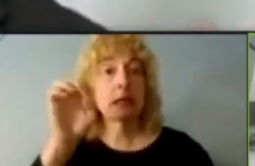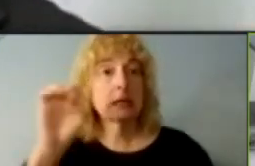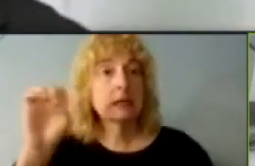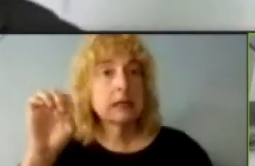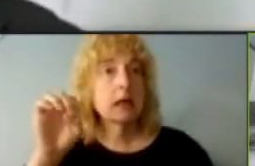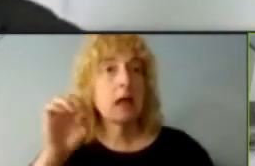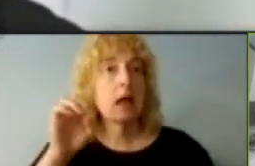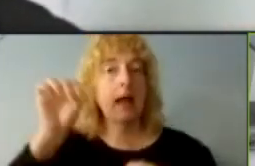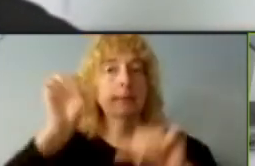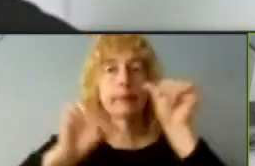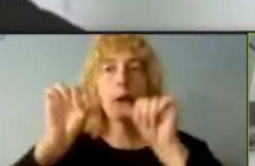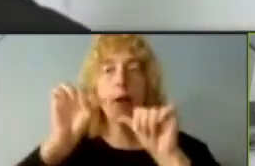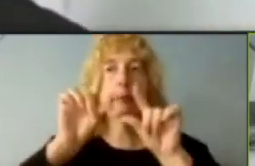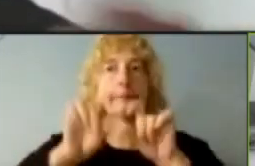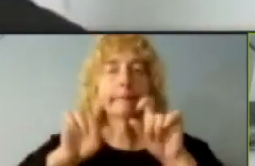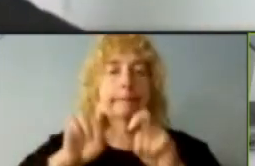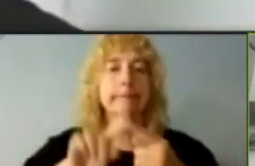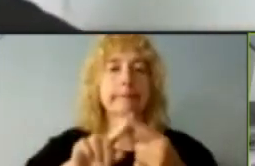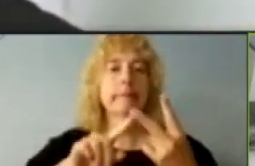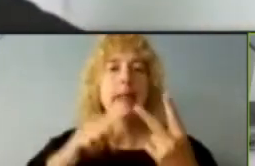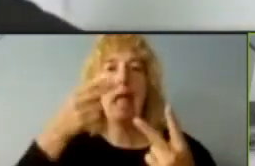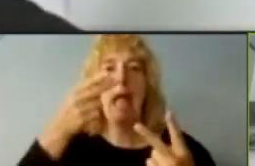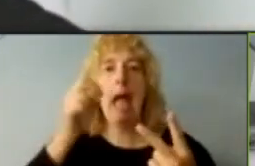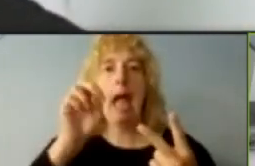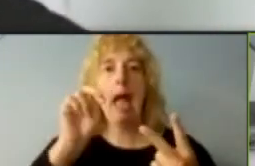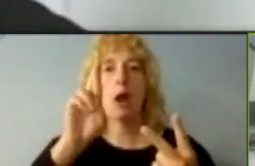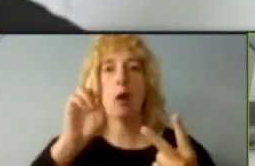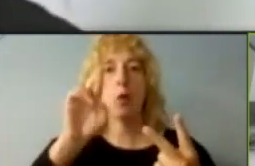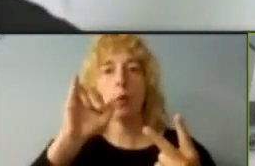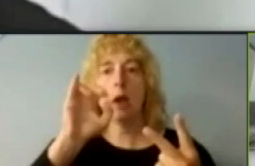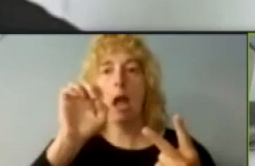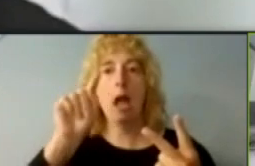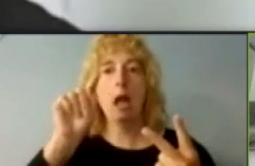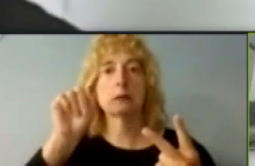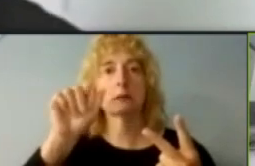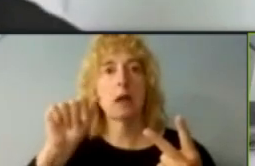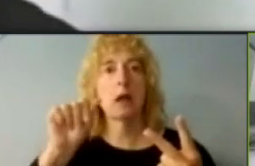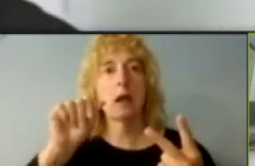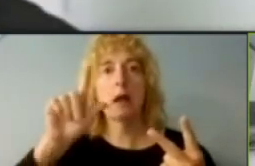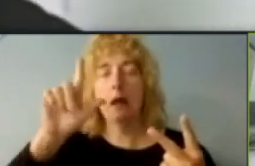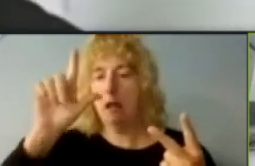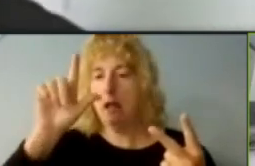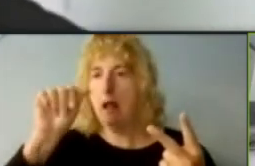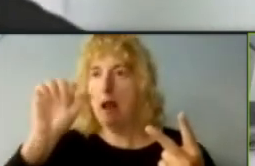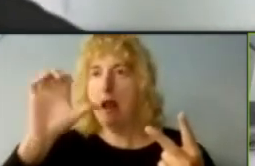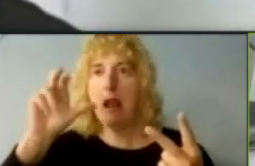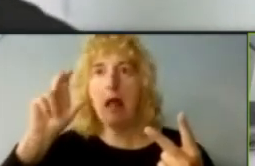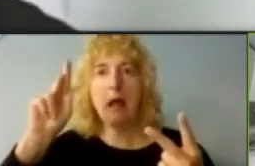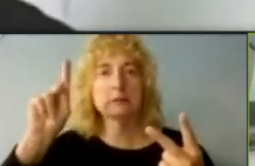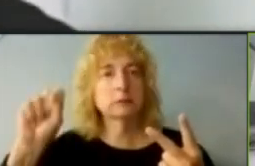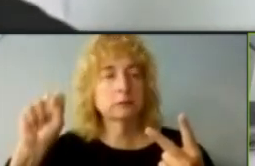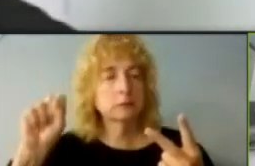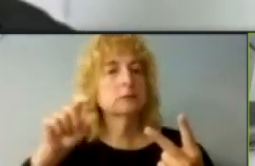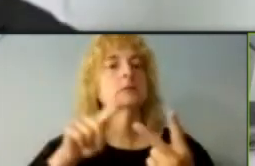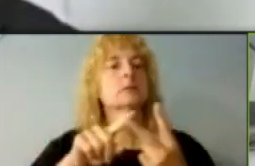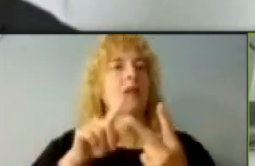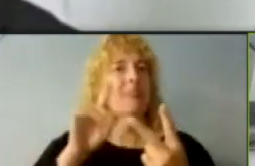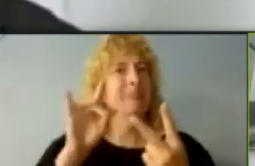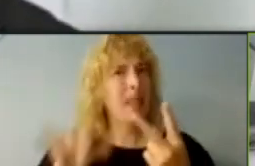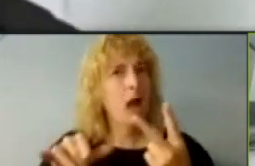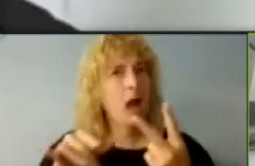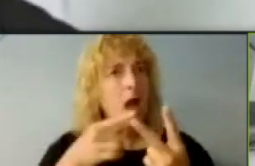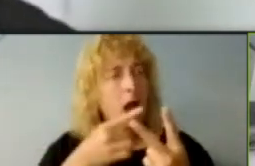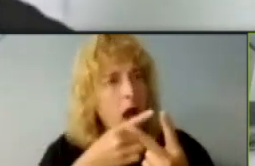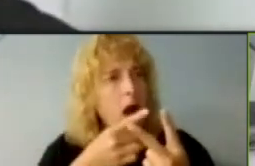a couple, those instances just produced a great amount of mistrust, produced a great amount